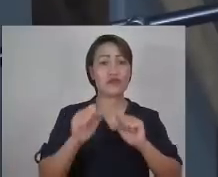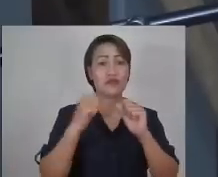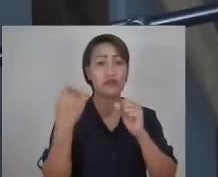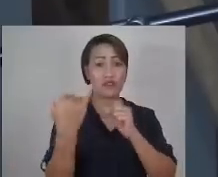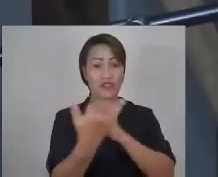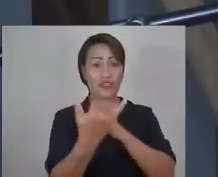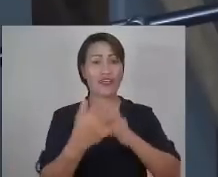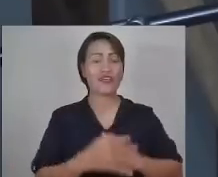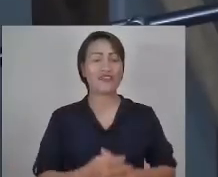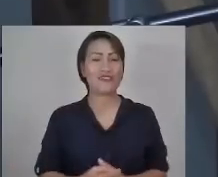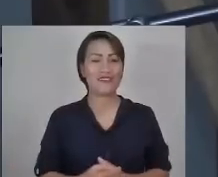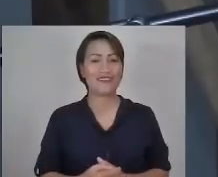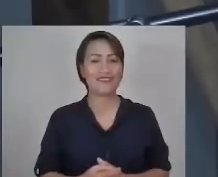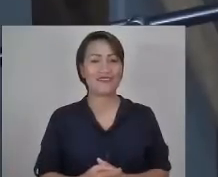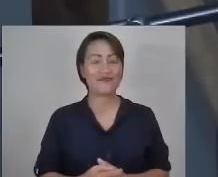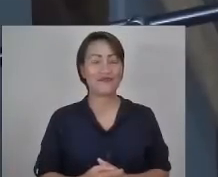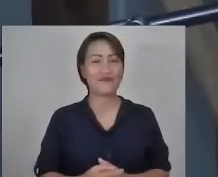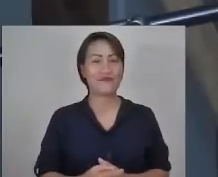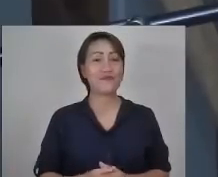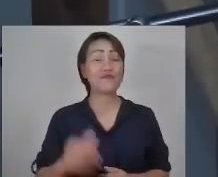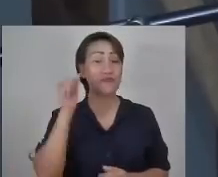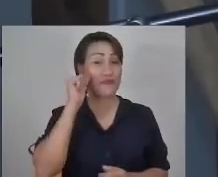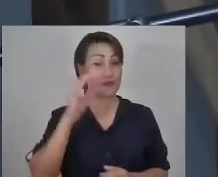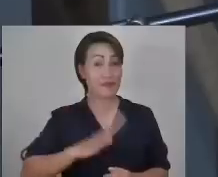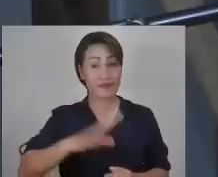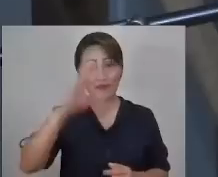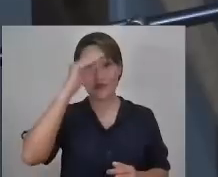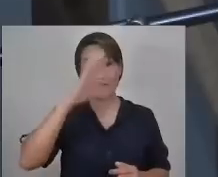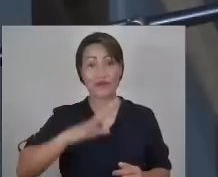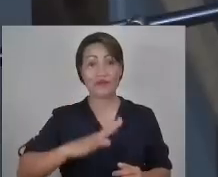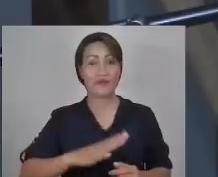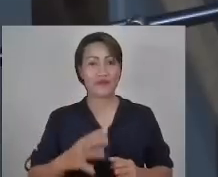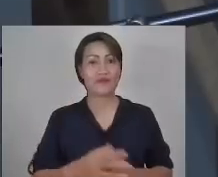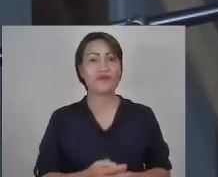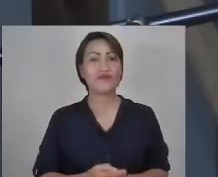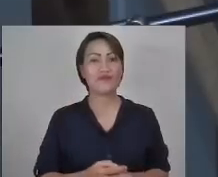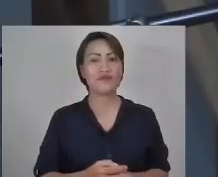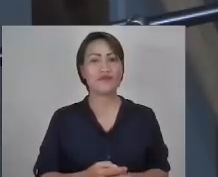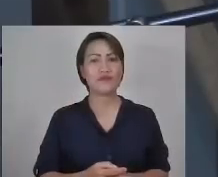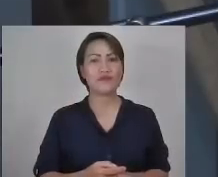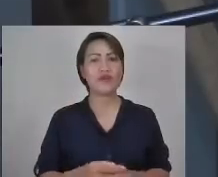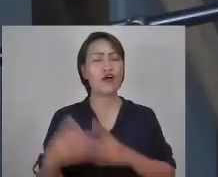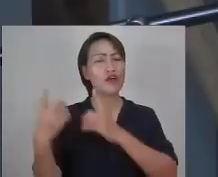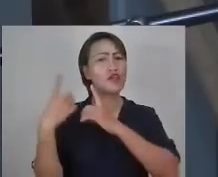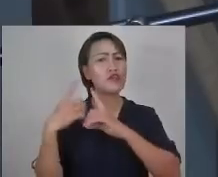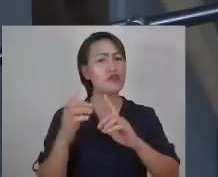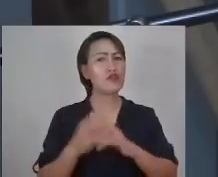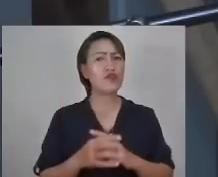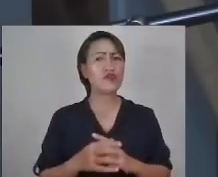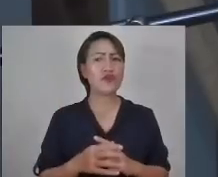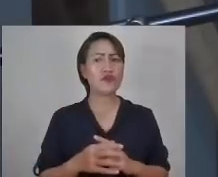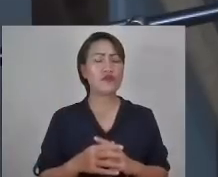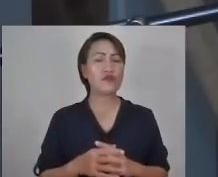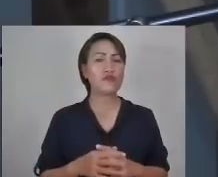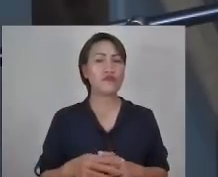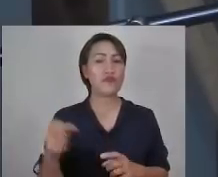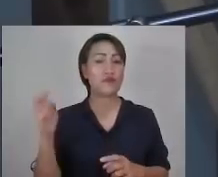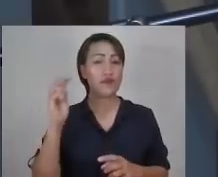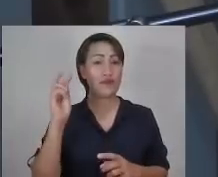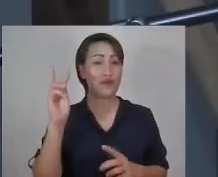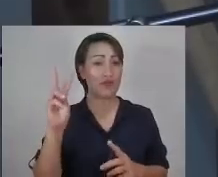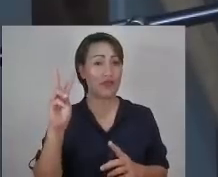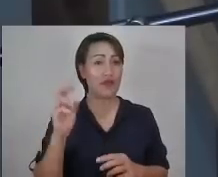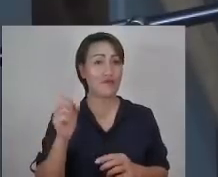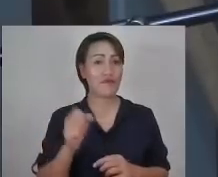Ladies and gentlemen, during the President's inaugural address, he emphasized STEM as one of the